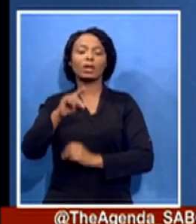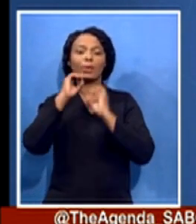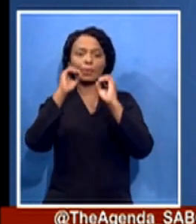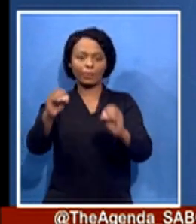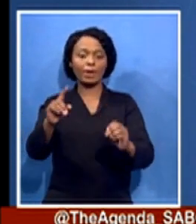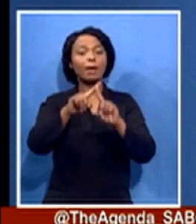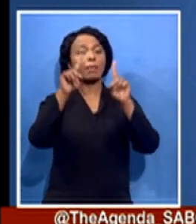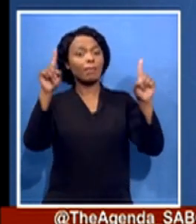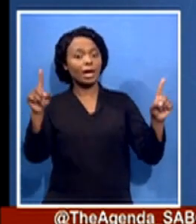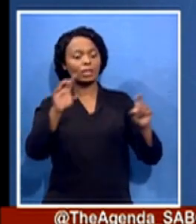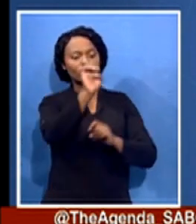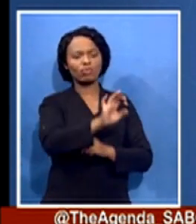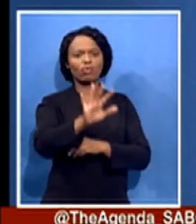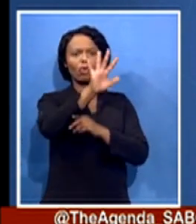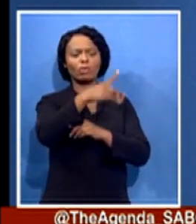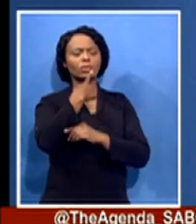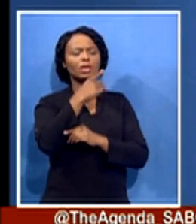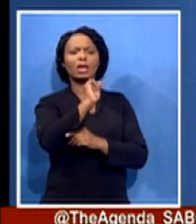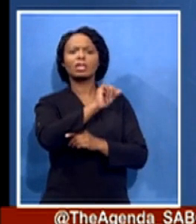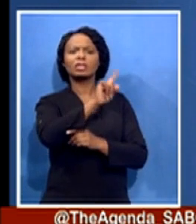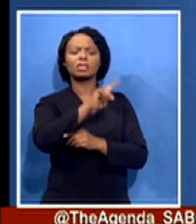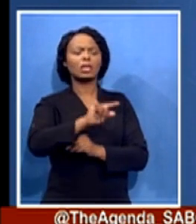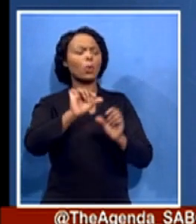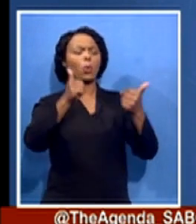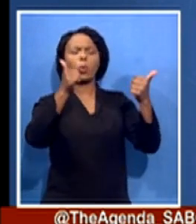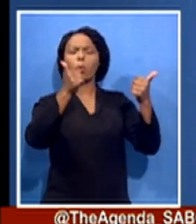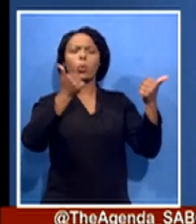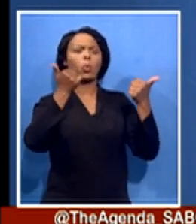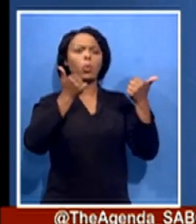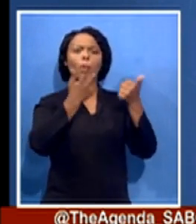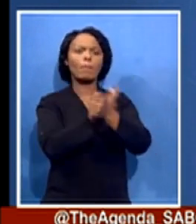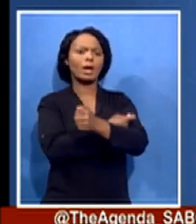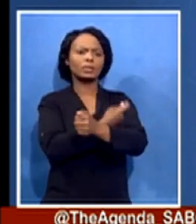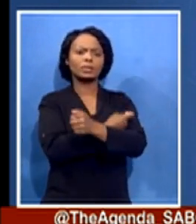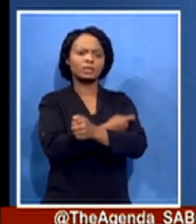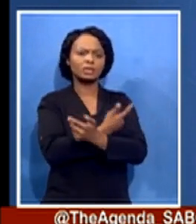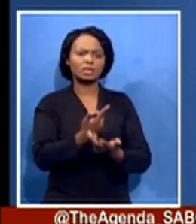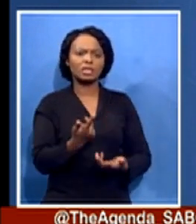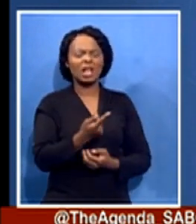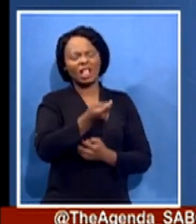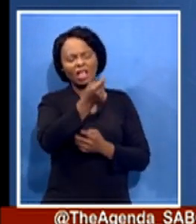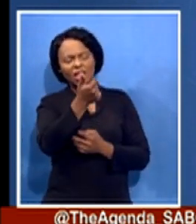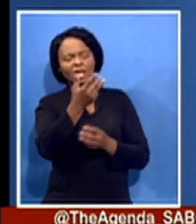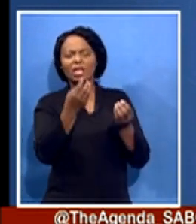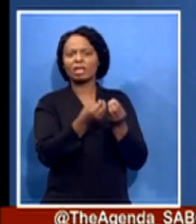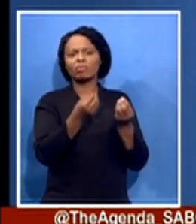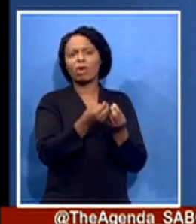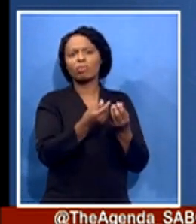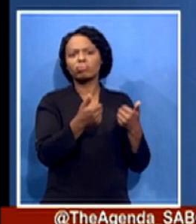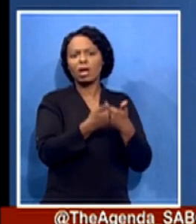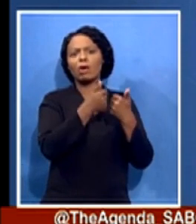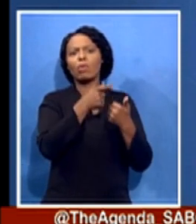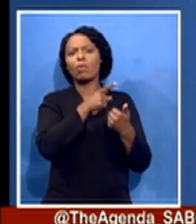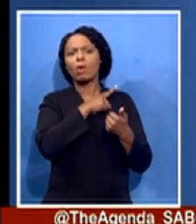they've identified a very rare condition where you have blood clots. And blood